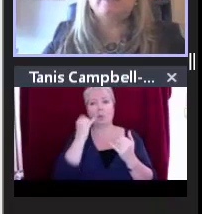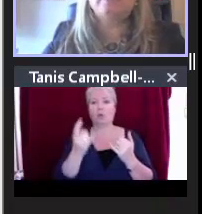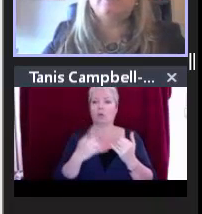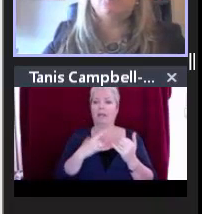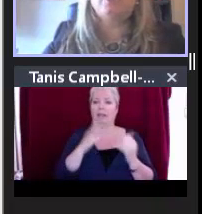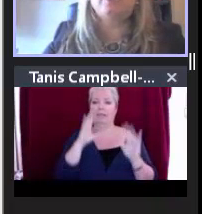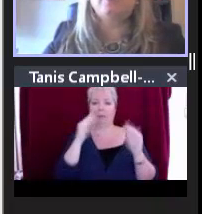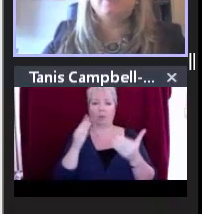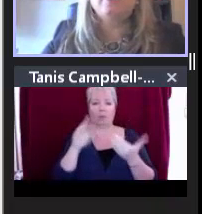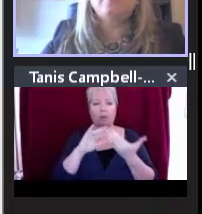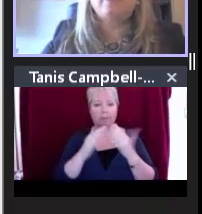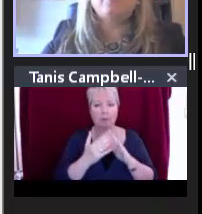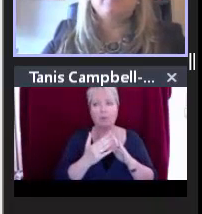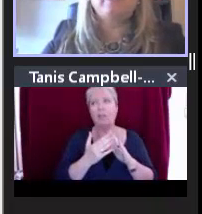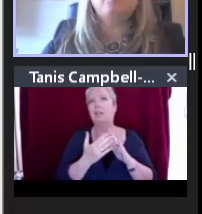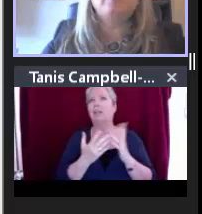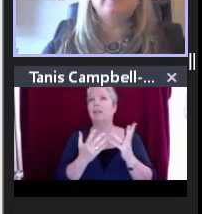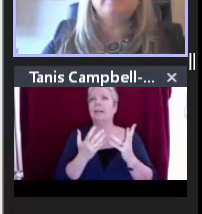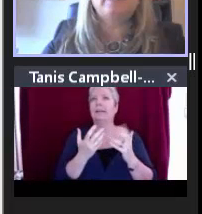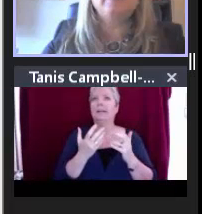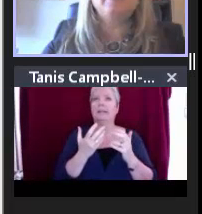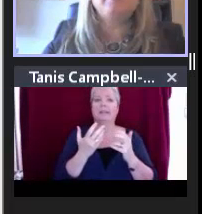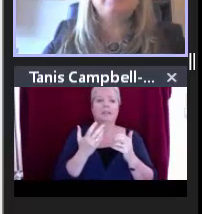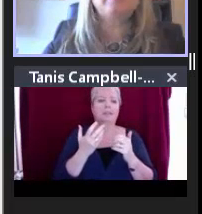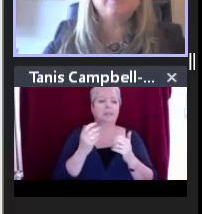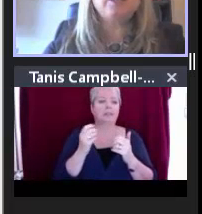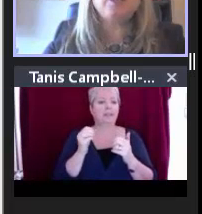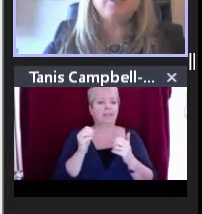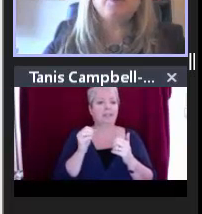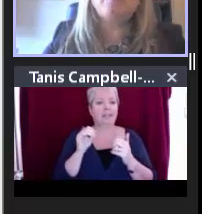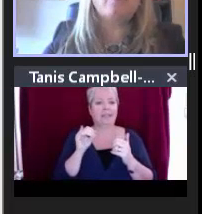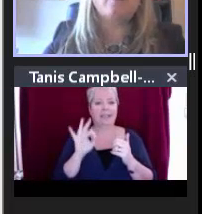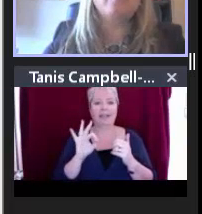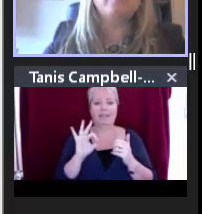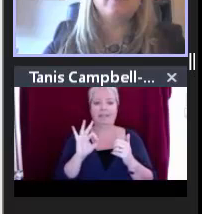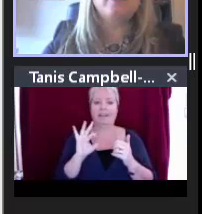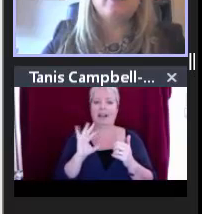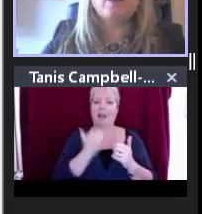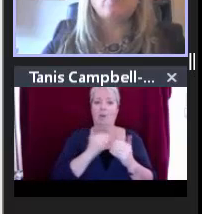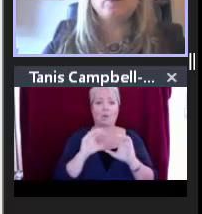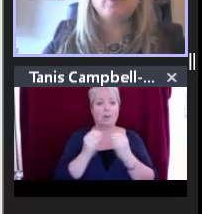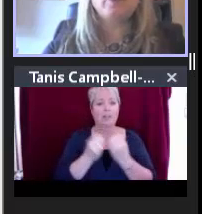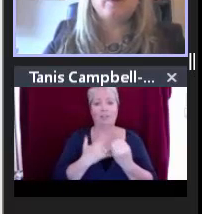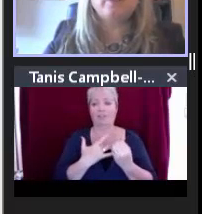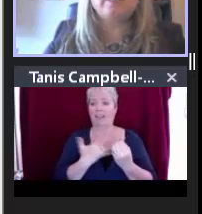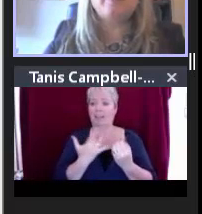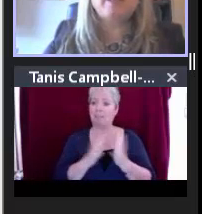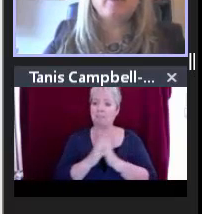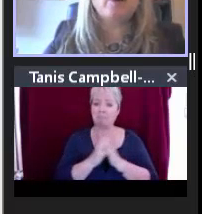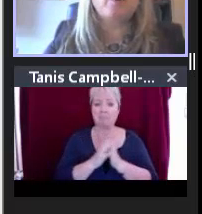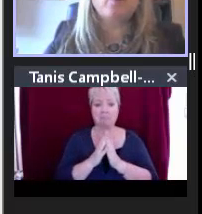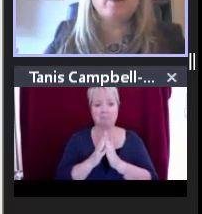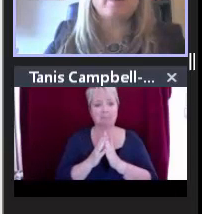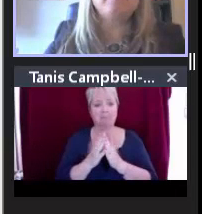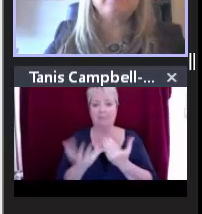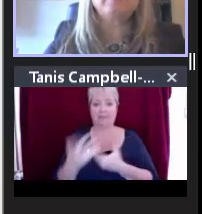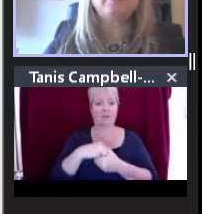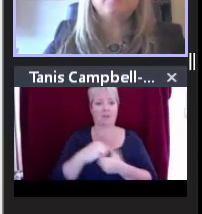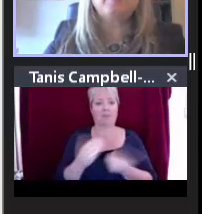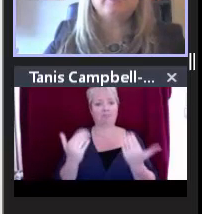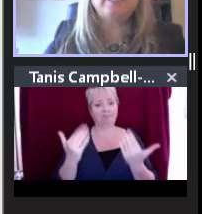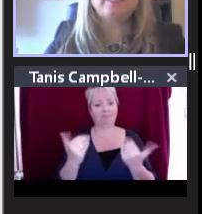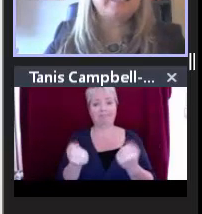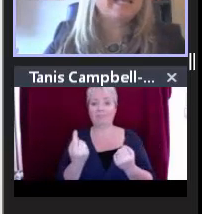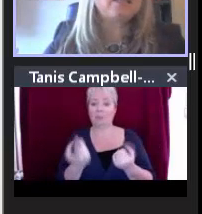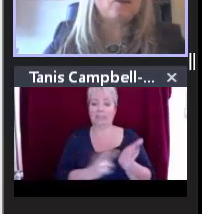an organization that you're really interested in, please continue to be involved. Of course, you can participate in our programs.